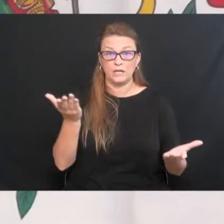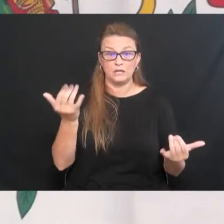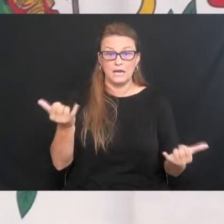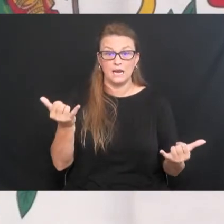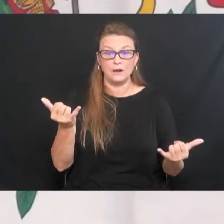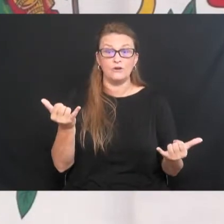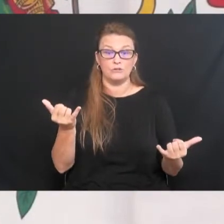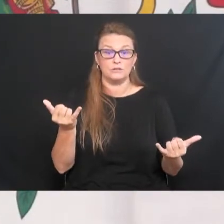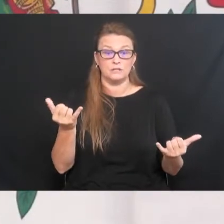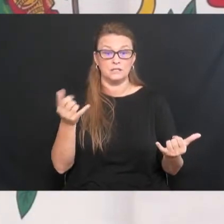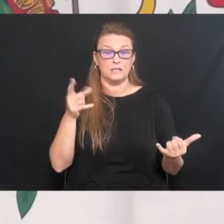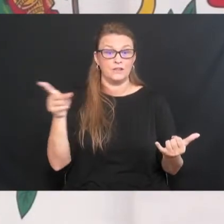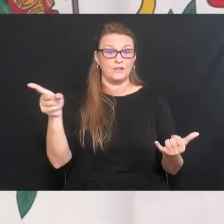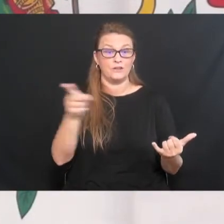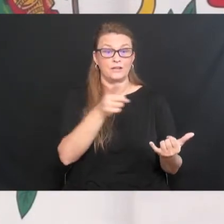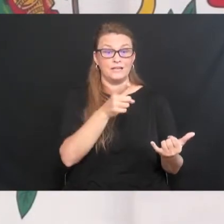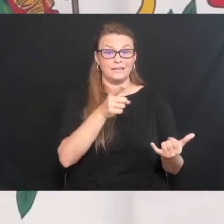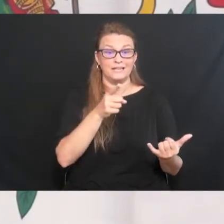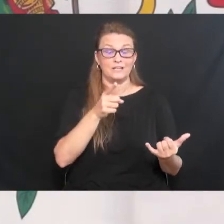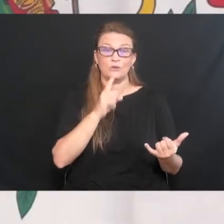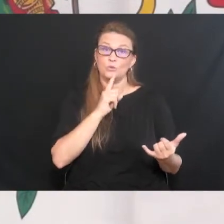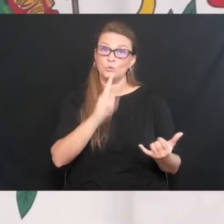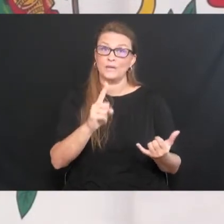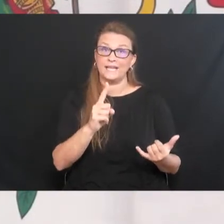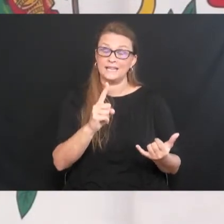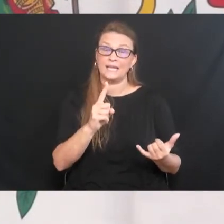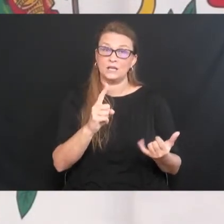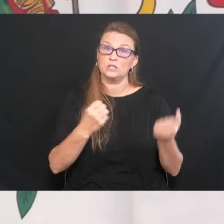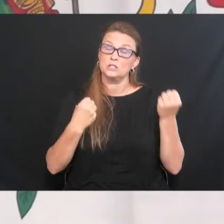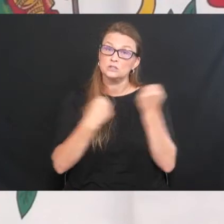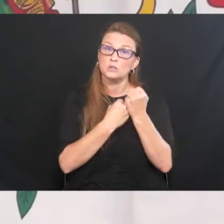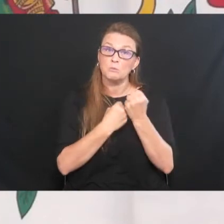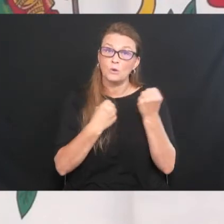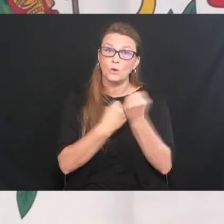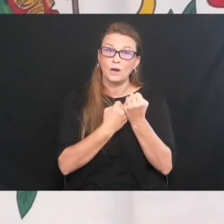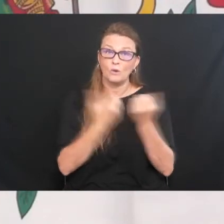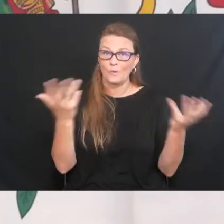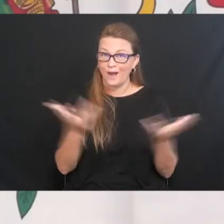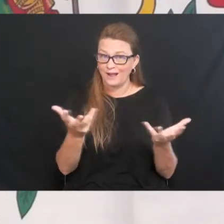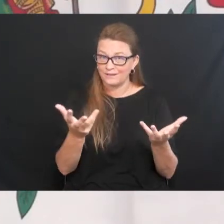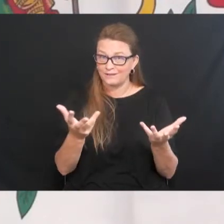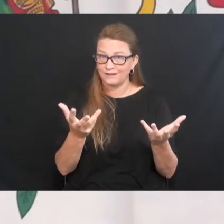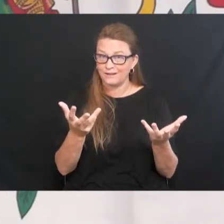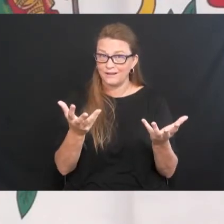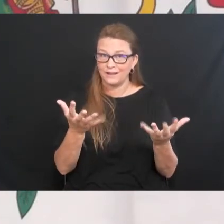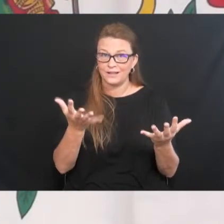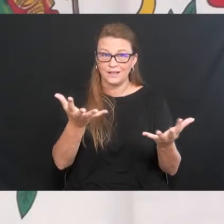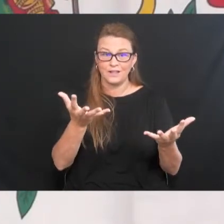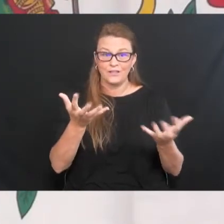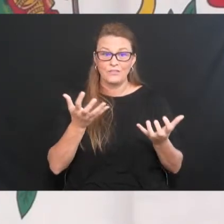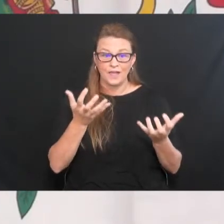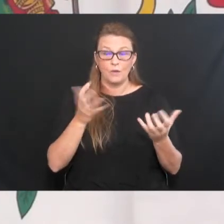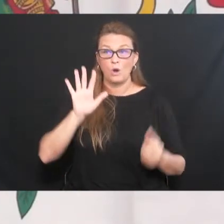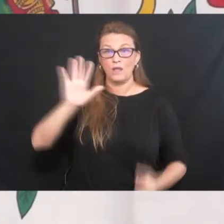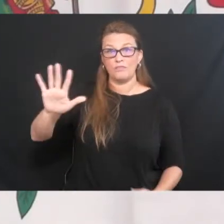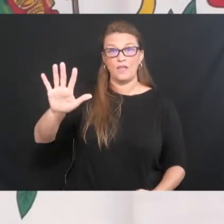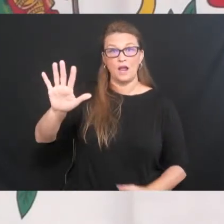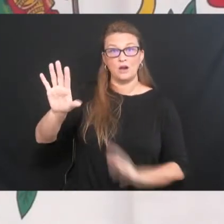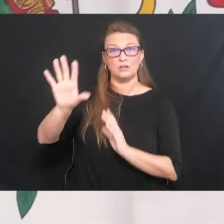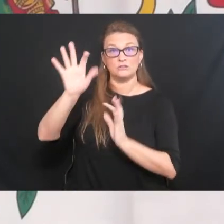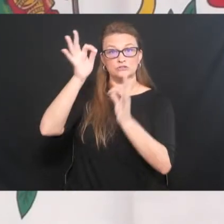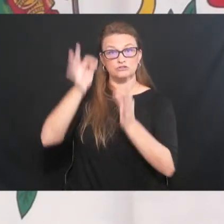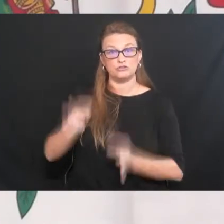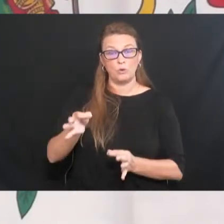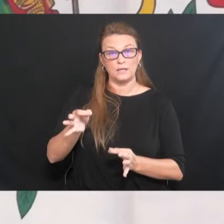are absolutely adamant about just this, about they want their choice and the